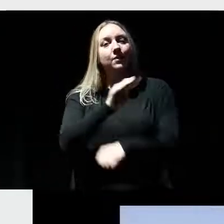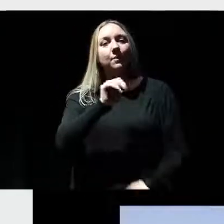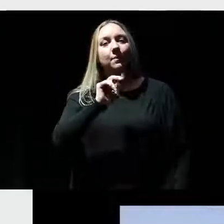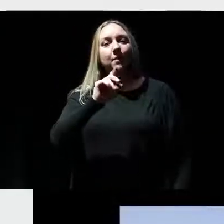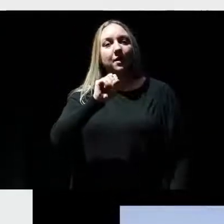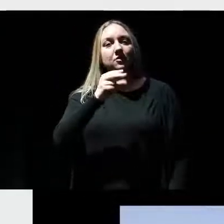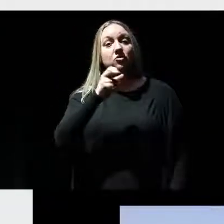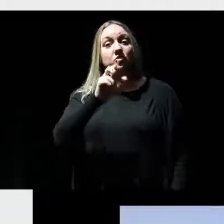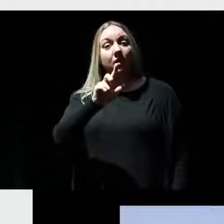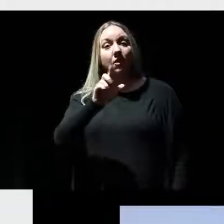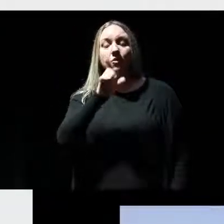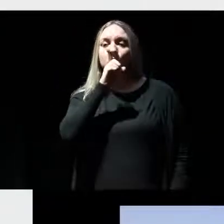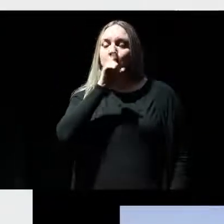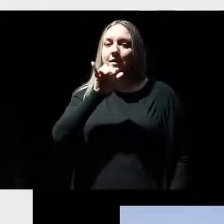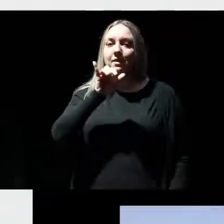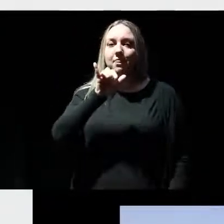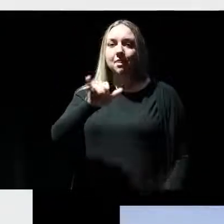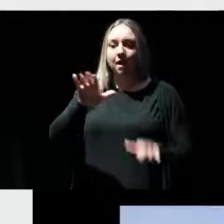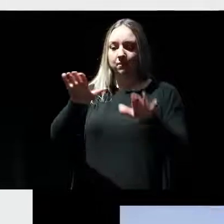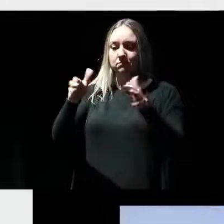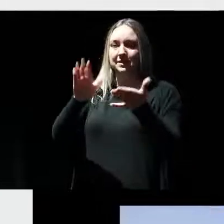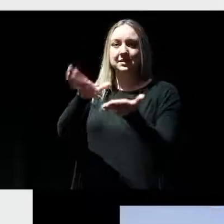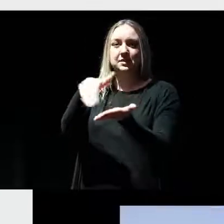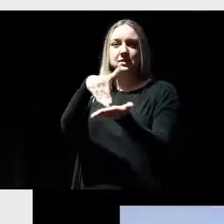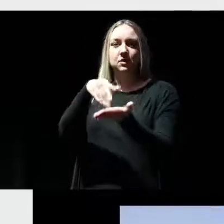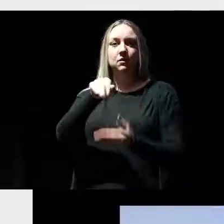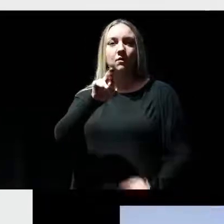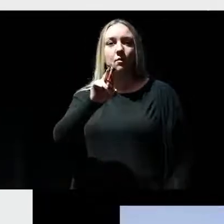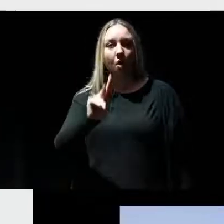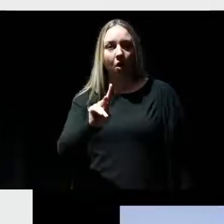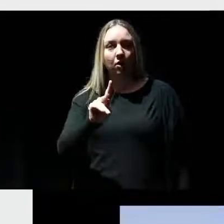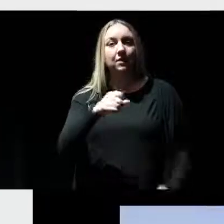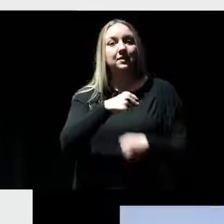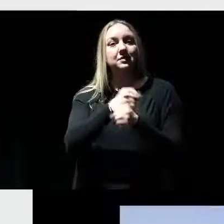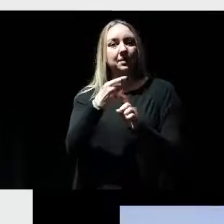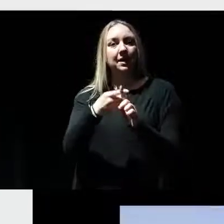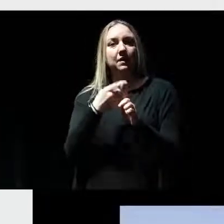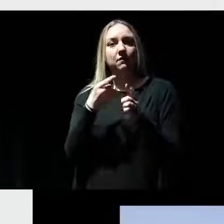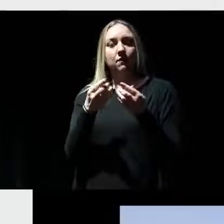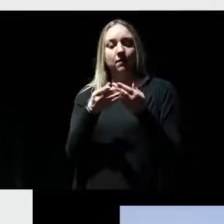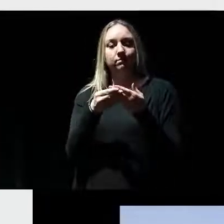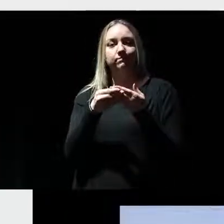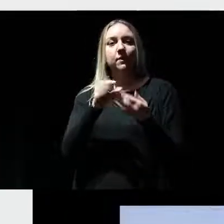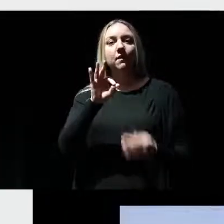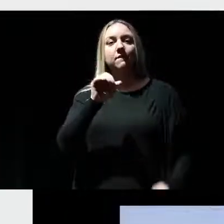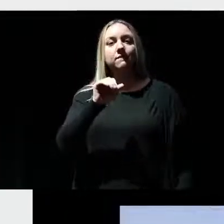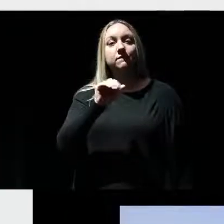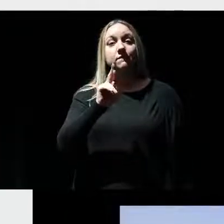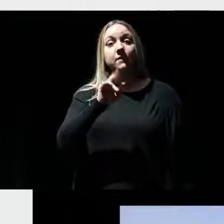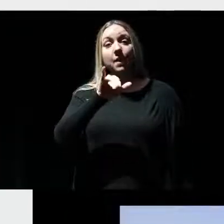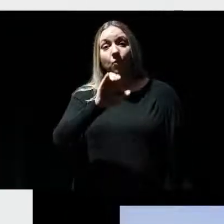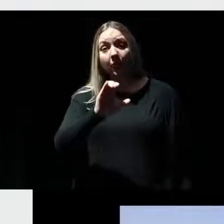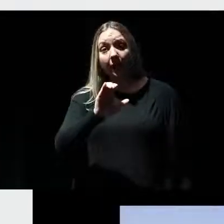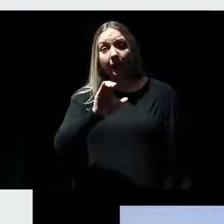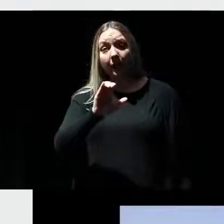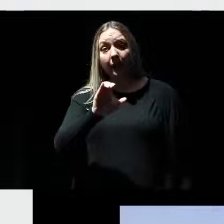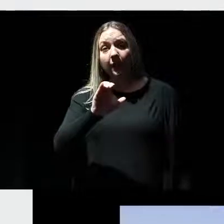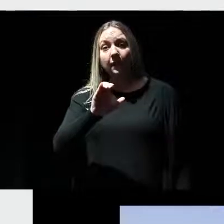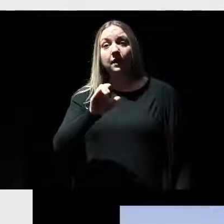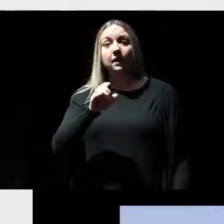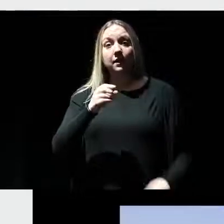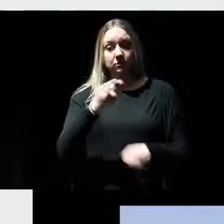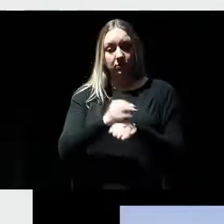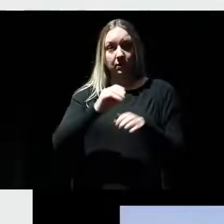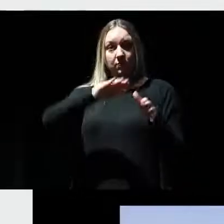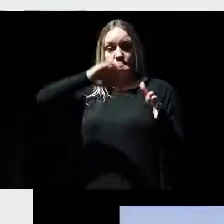center of the park. It's a fabric structure with that's wrapped around